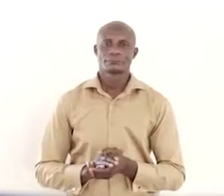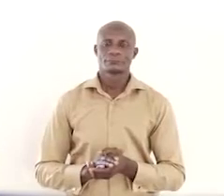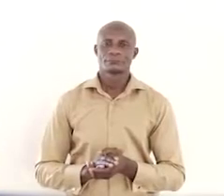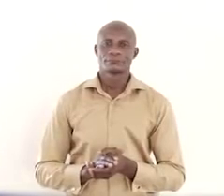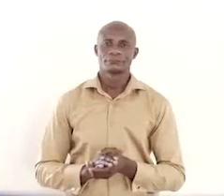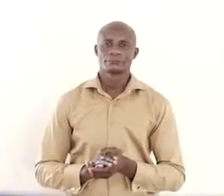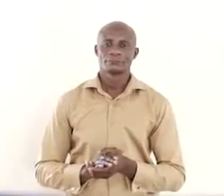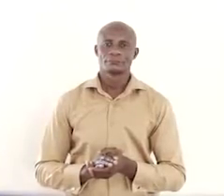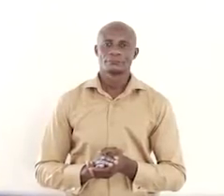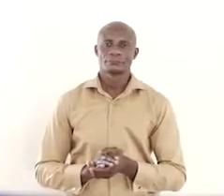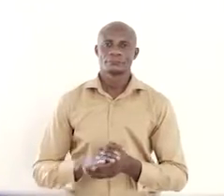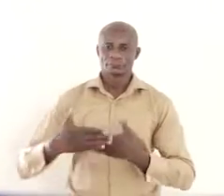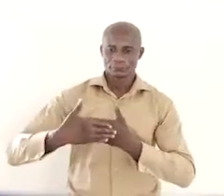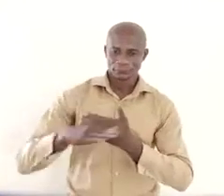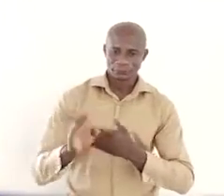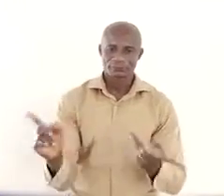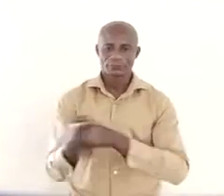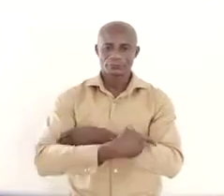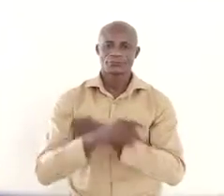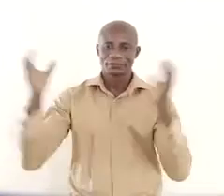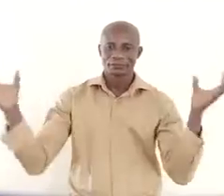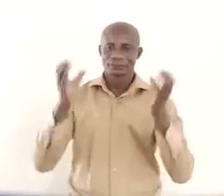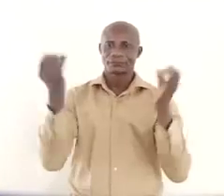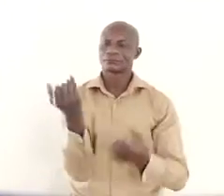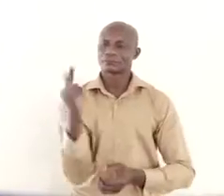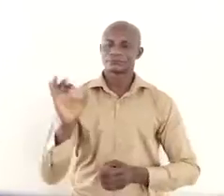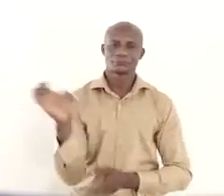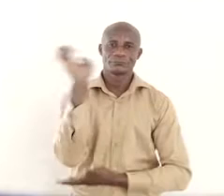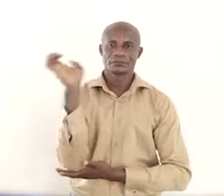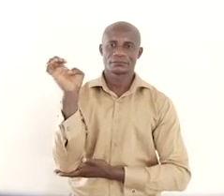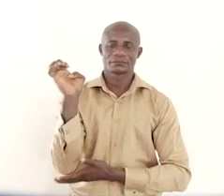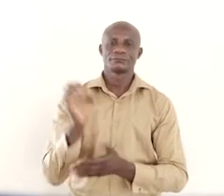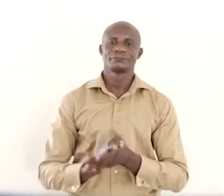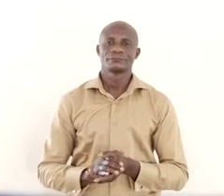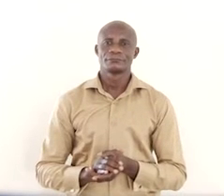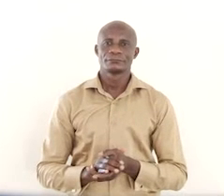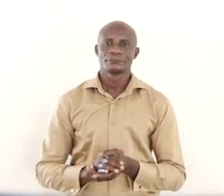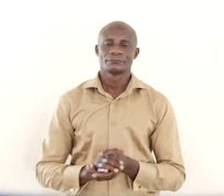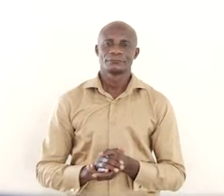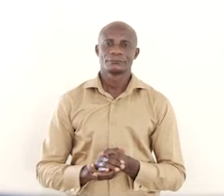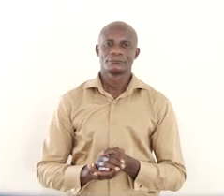a longish one. After today's celebration of Easter,